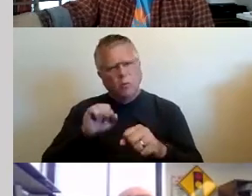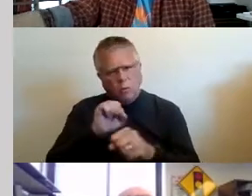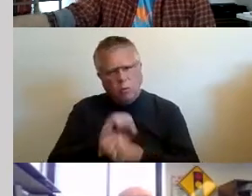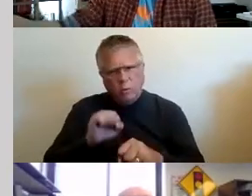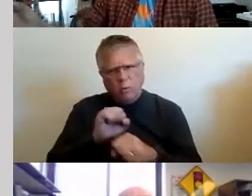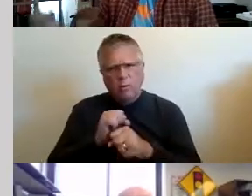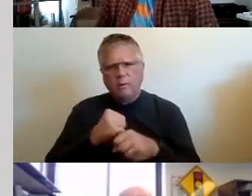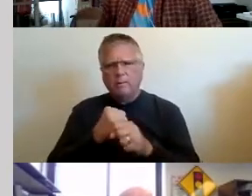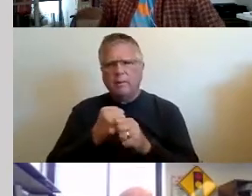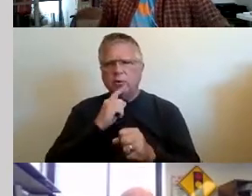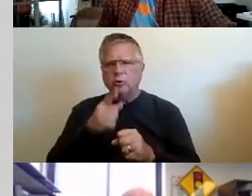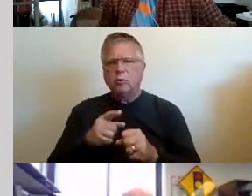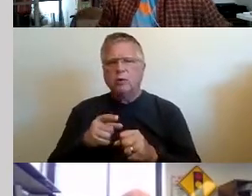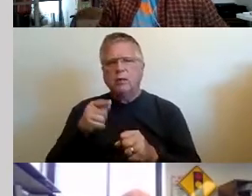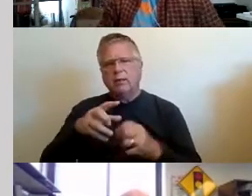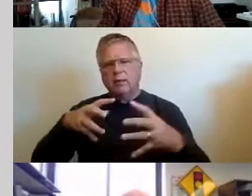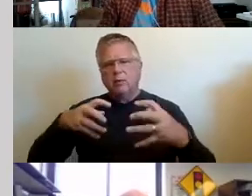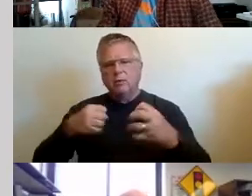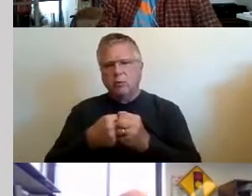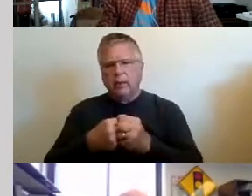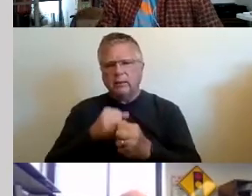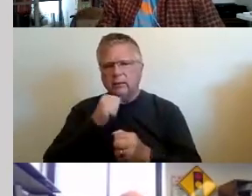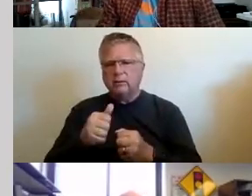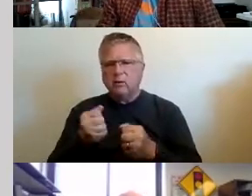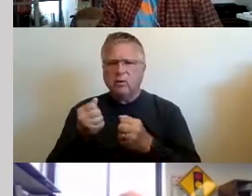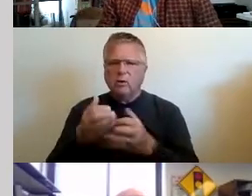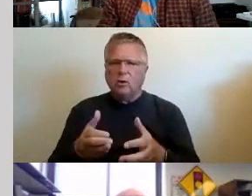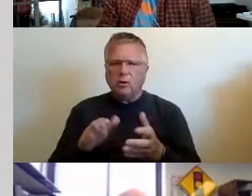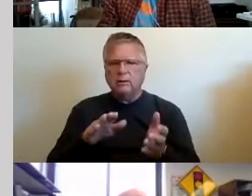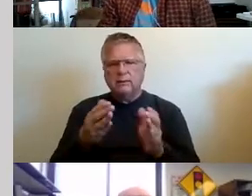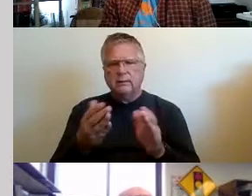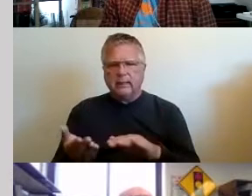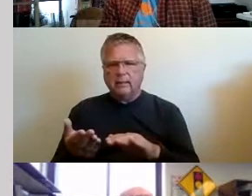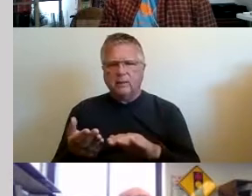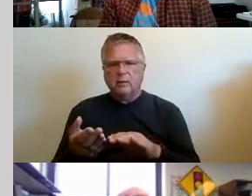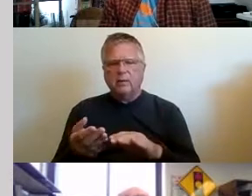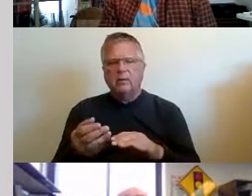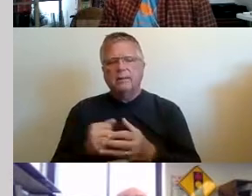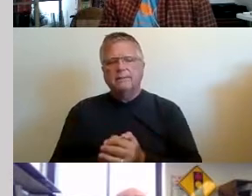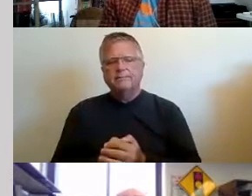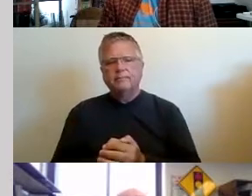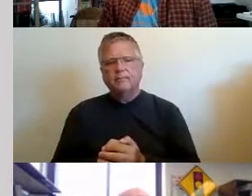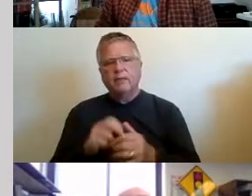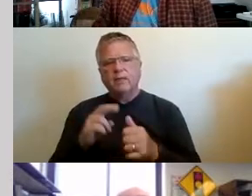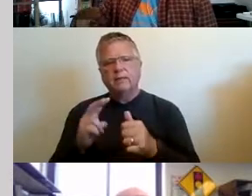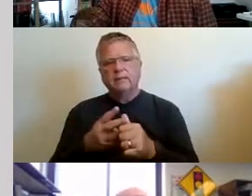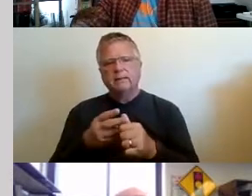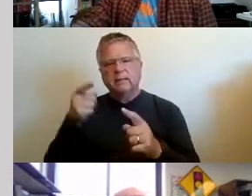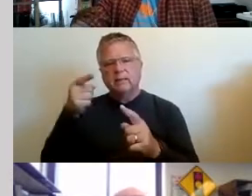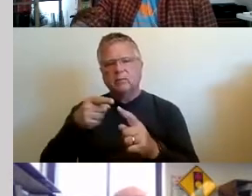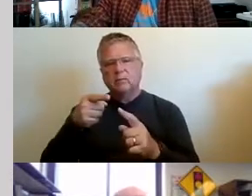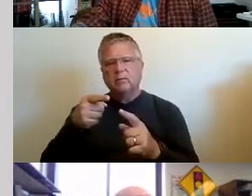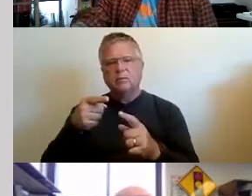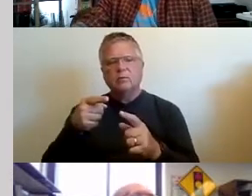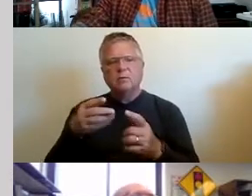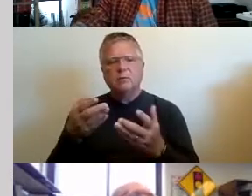crashes don't result in fatality in the minimum context possible. The second goal that we as a department have is like